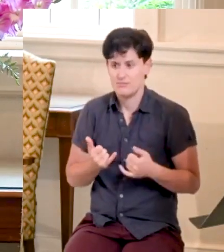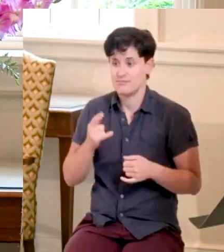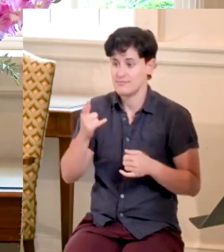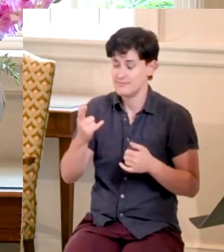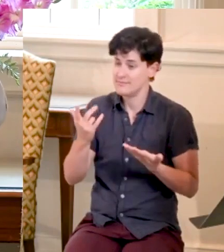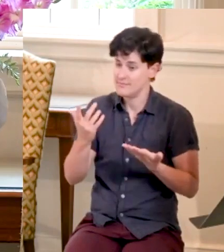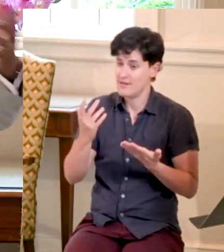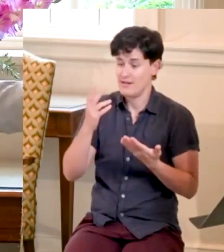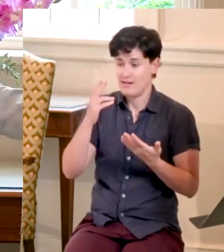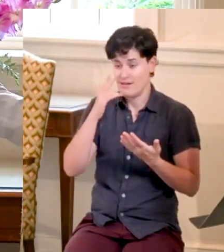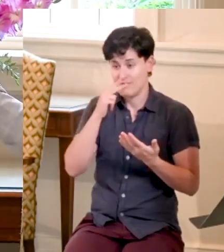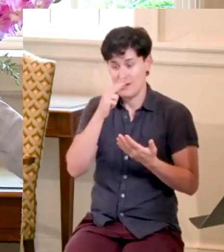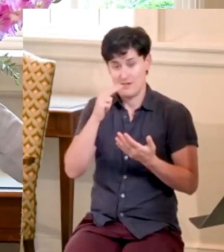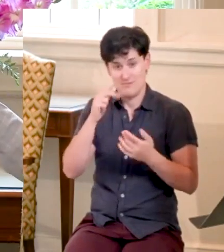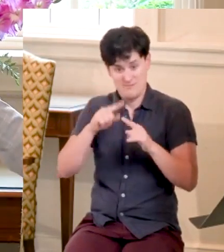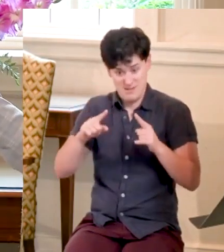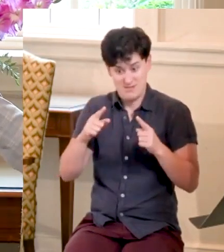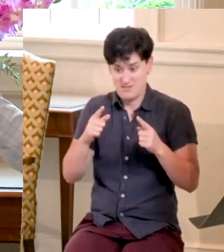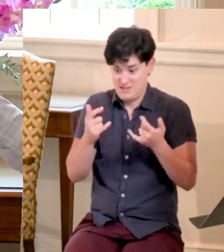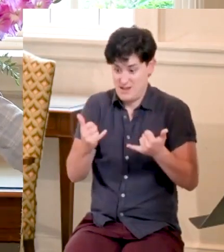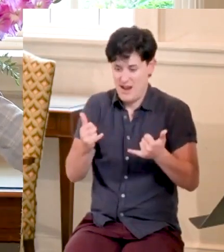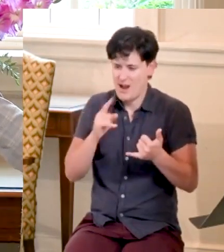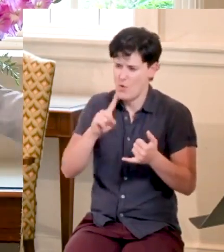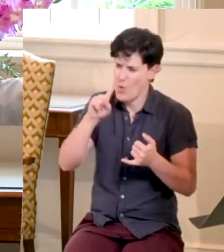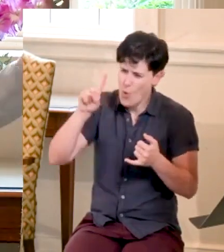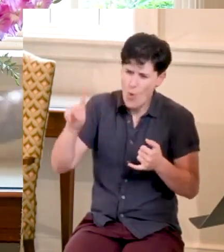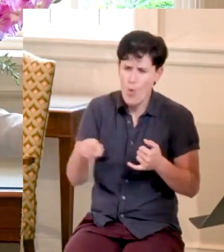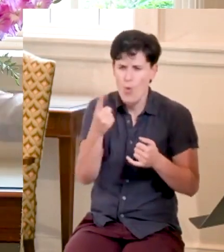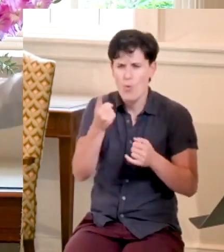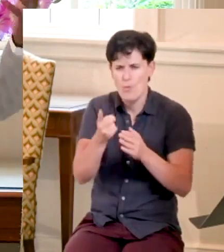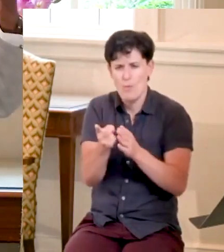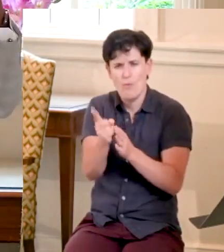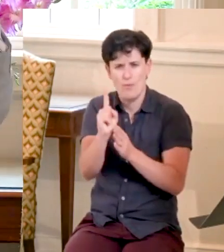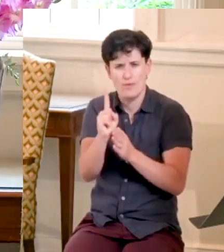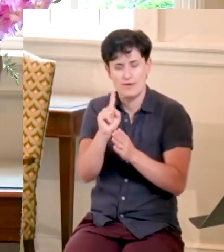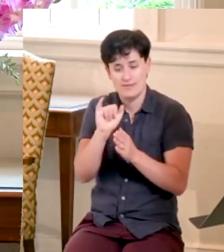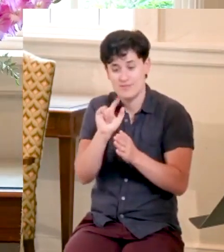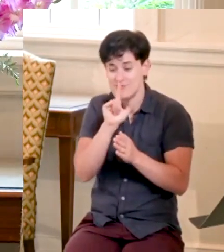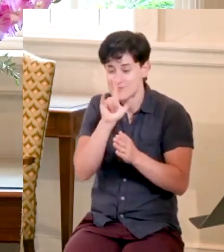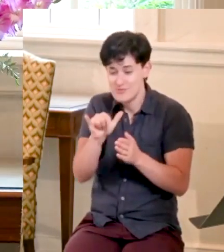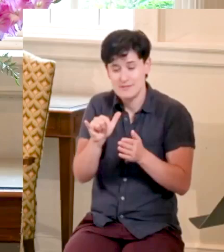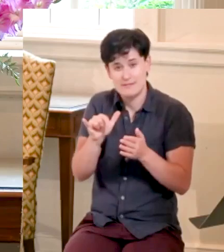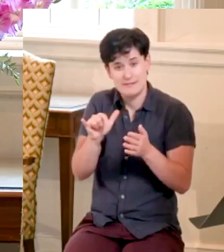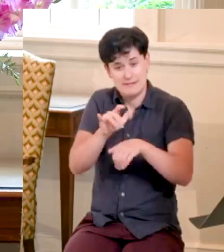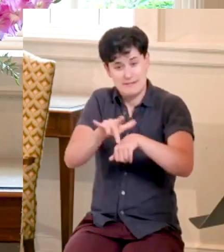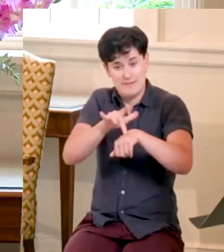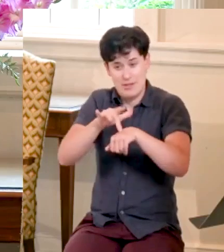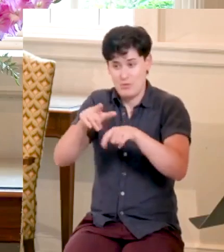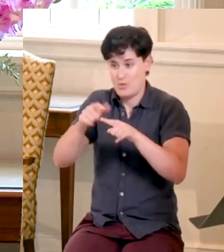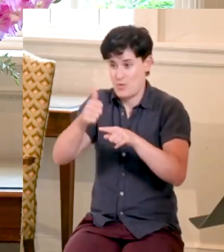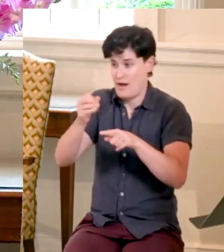Coincidentally, it is the only moment that is really available to any of